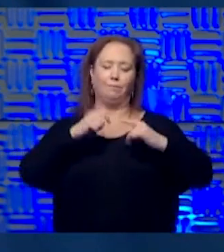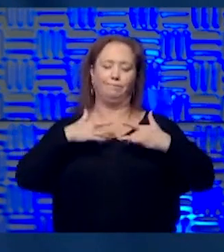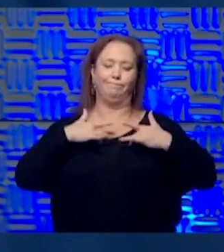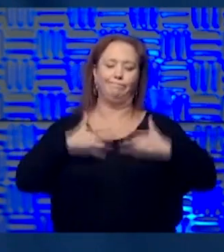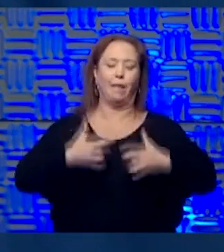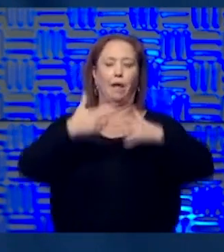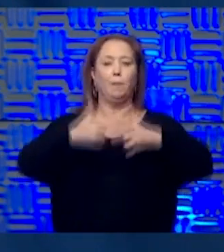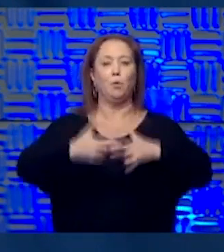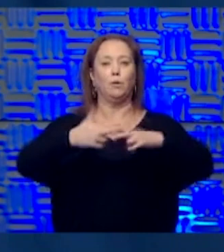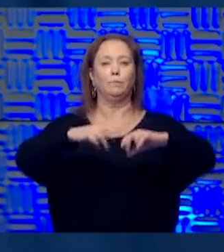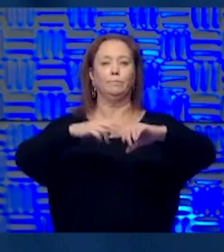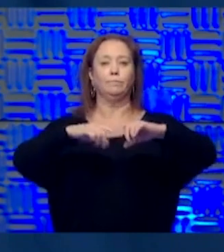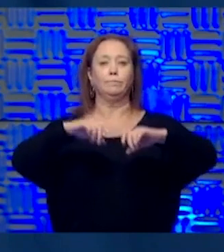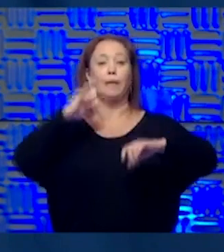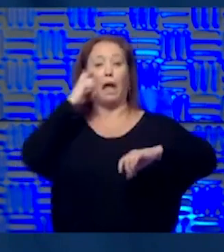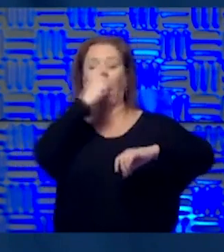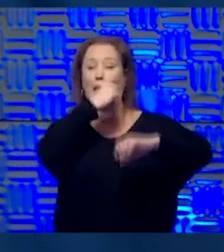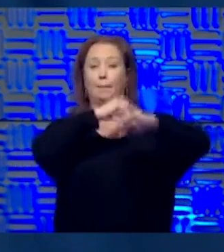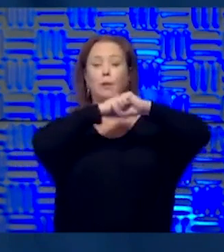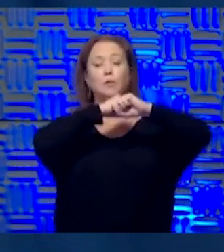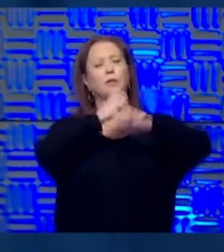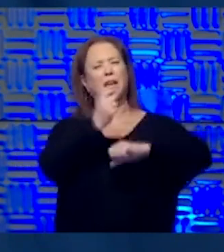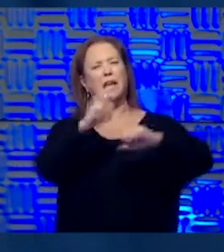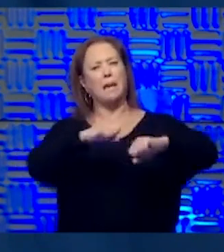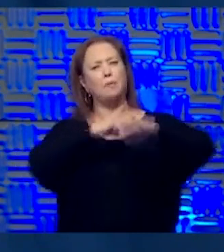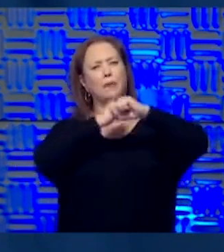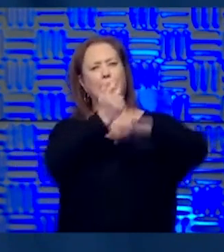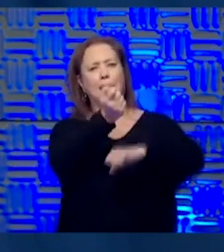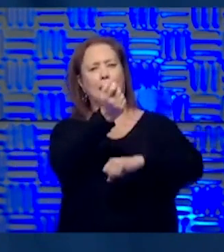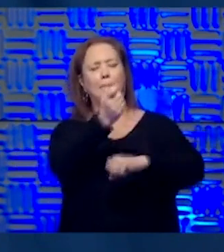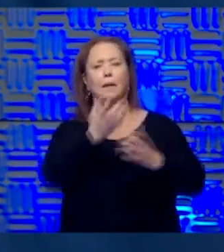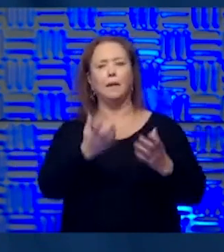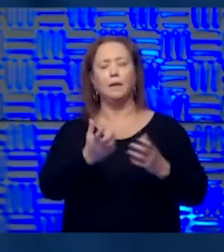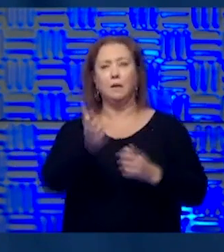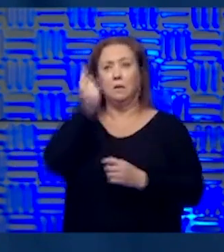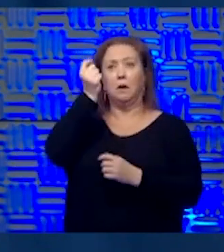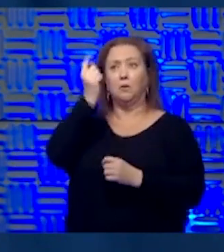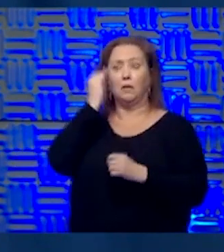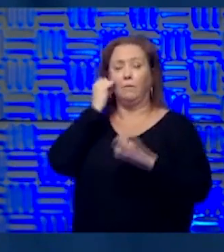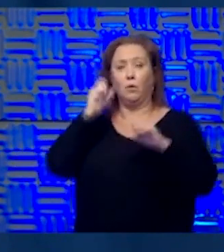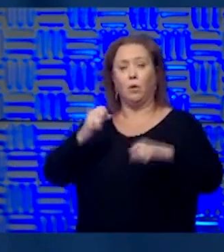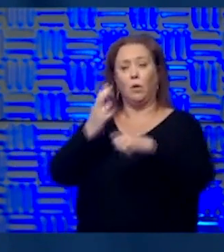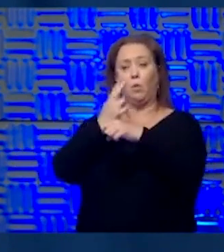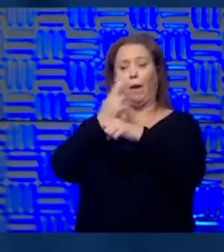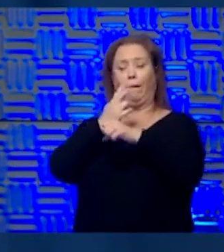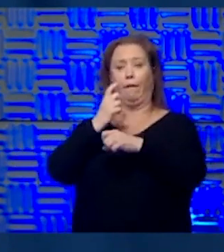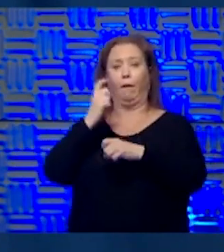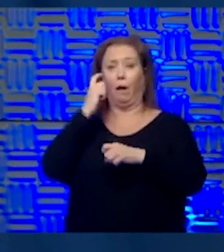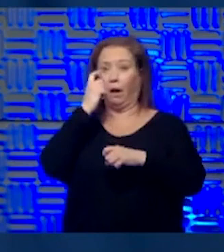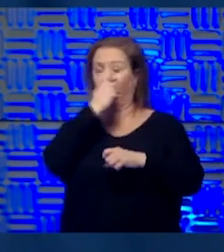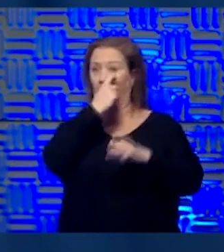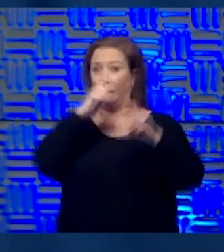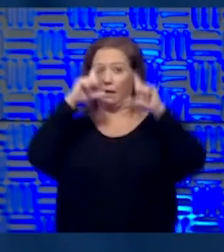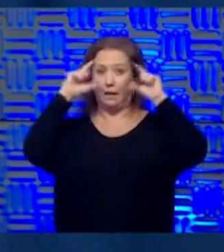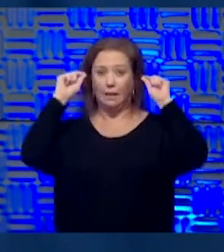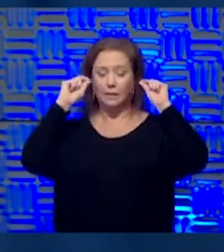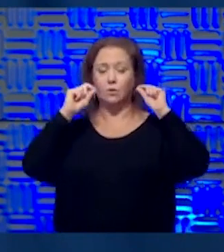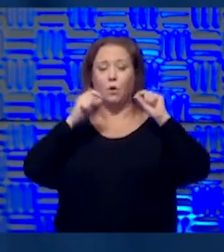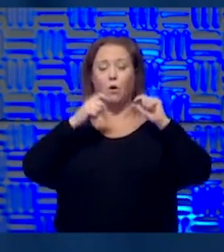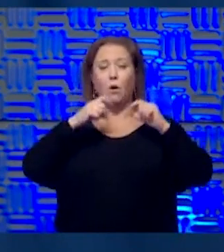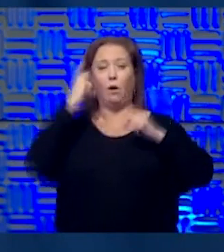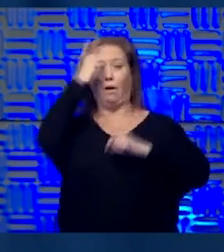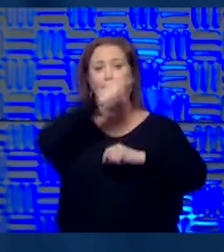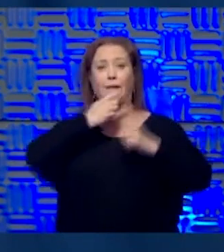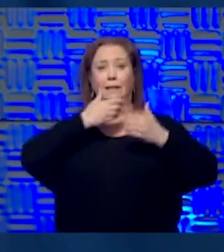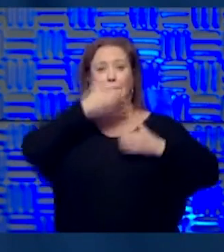could possibly protect you a little bit. I don't see anything bad if you are able to wear or do have glasses or a face mask, wearing